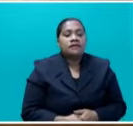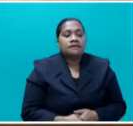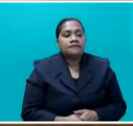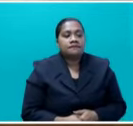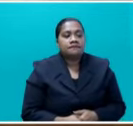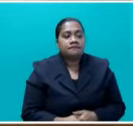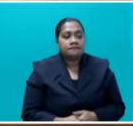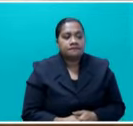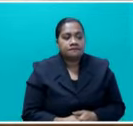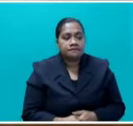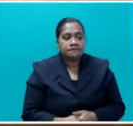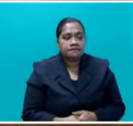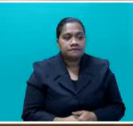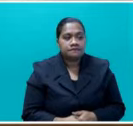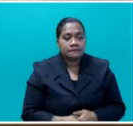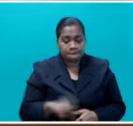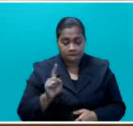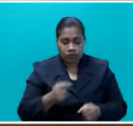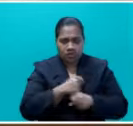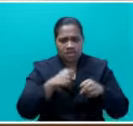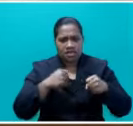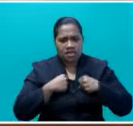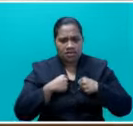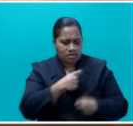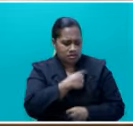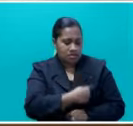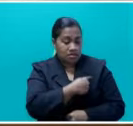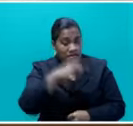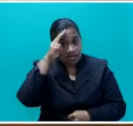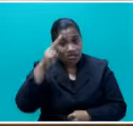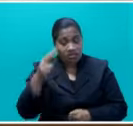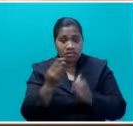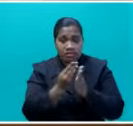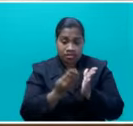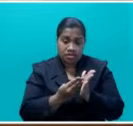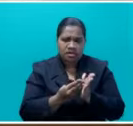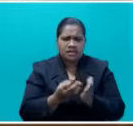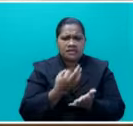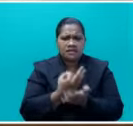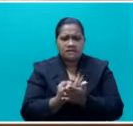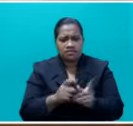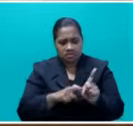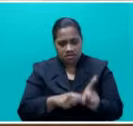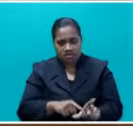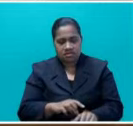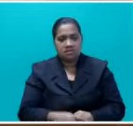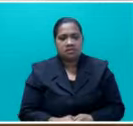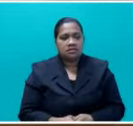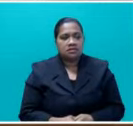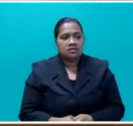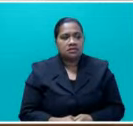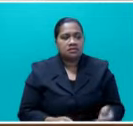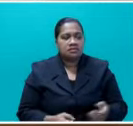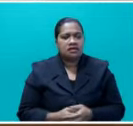This is evident through our commitment in our national budget for this financial year and the years before. I will spare no effort,